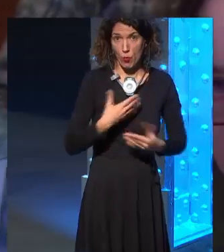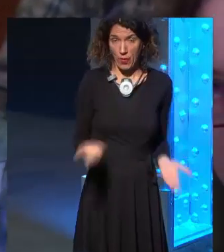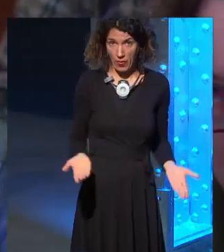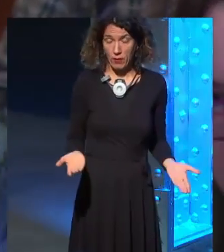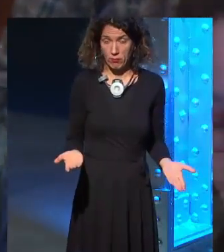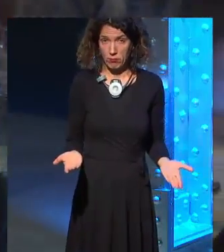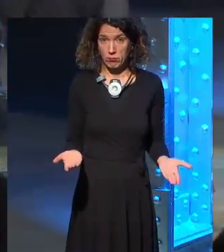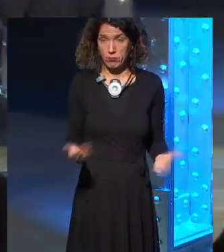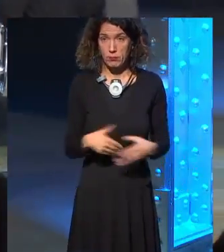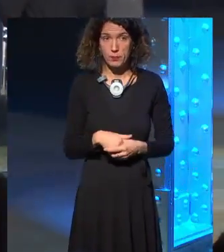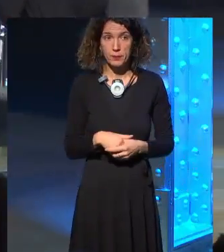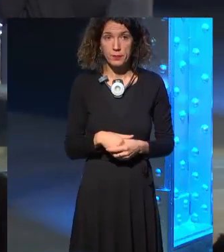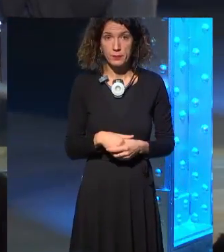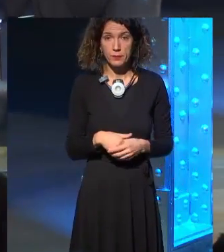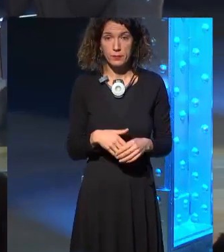complete.